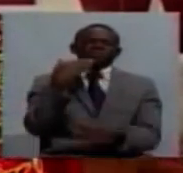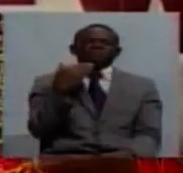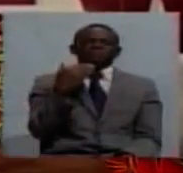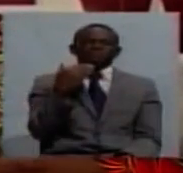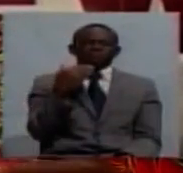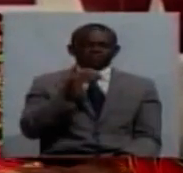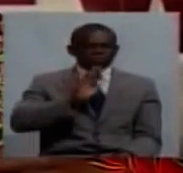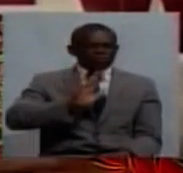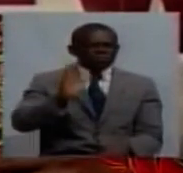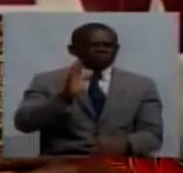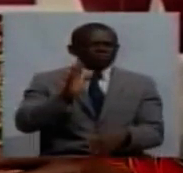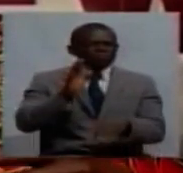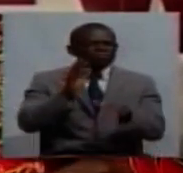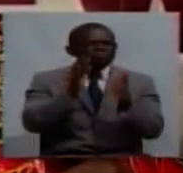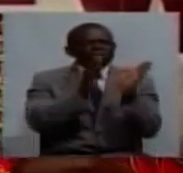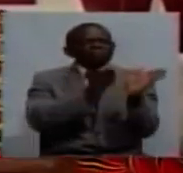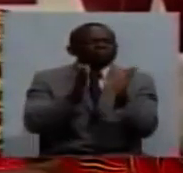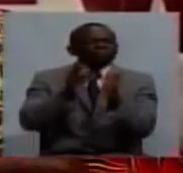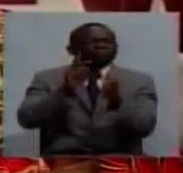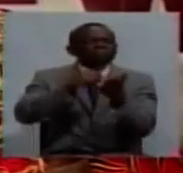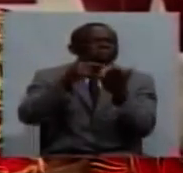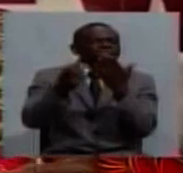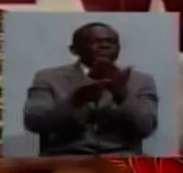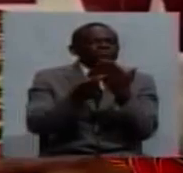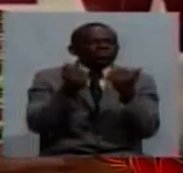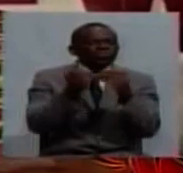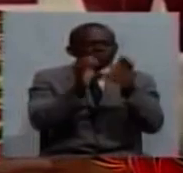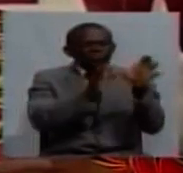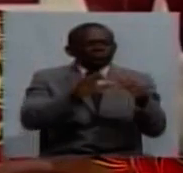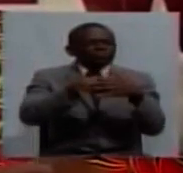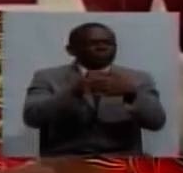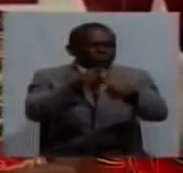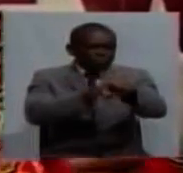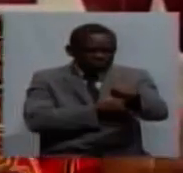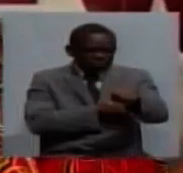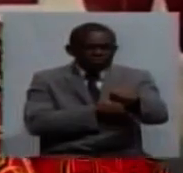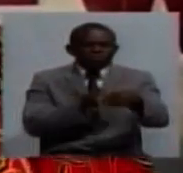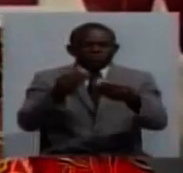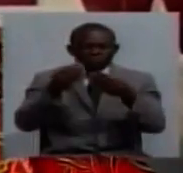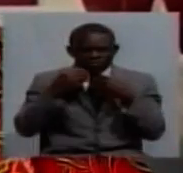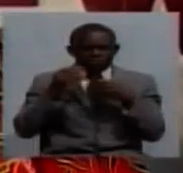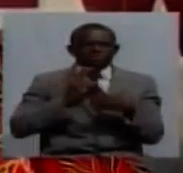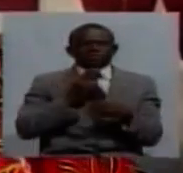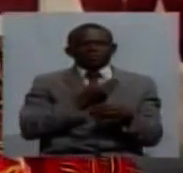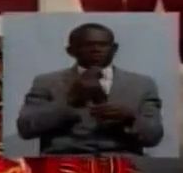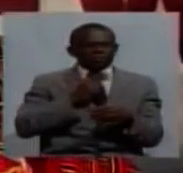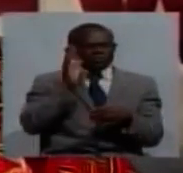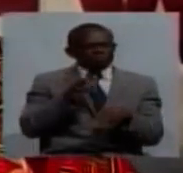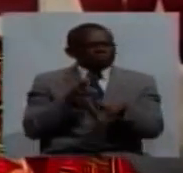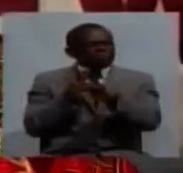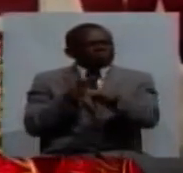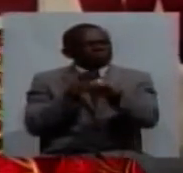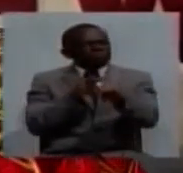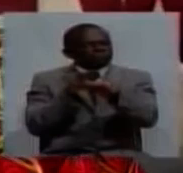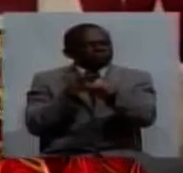achieve by a certain period of time. And we will monitor. So this will not just be that you can change when you realize it's not